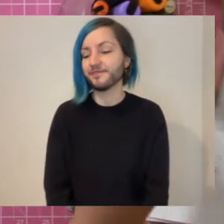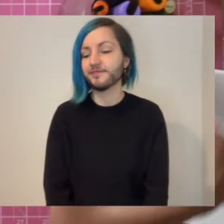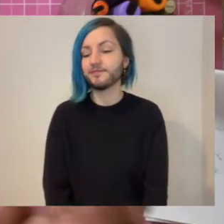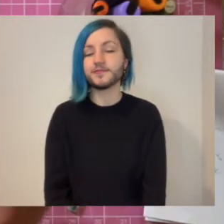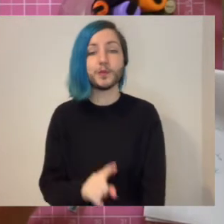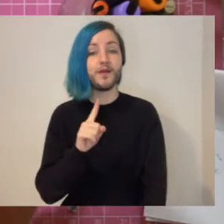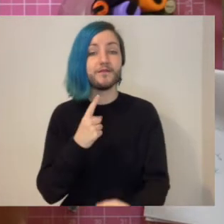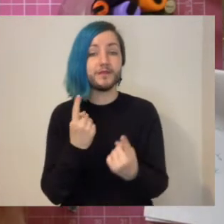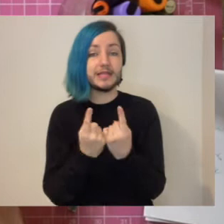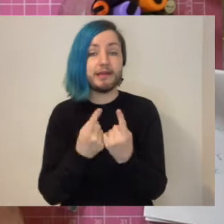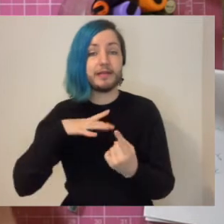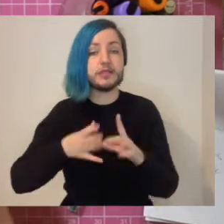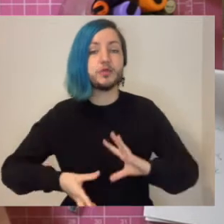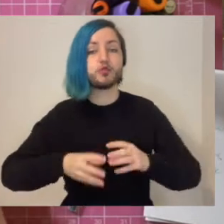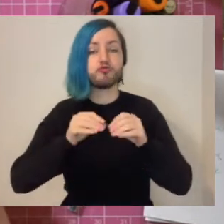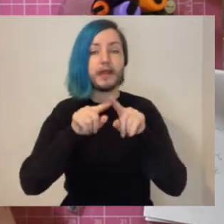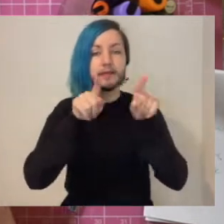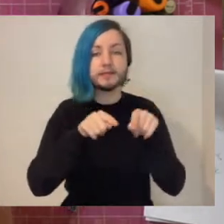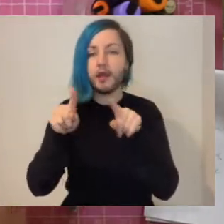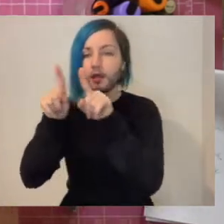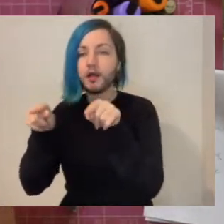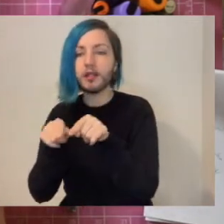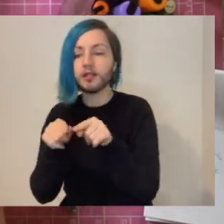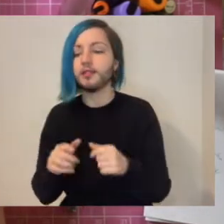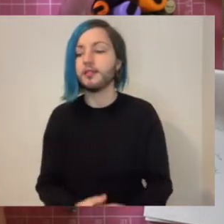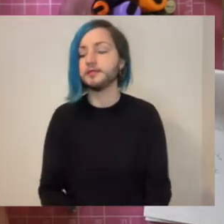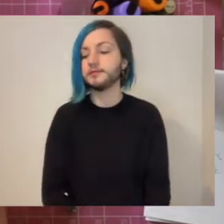First of all, I need to do the circles here, so I'm just going to